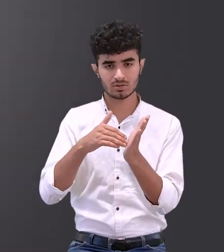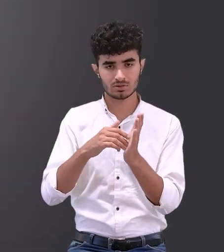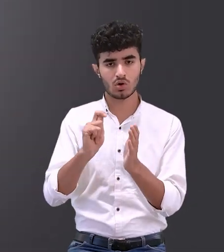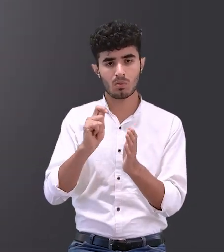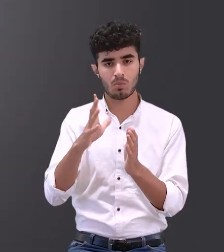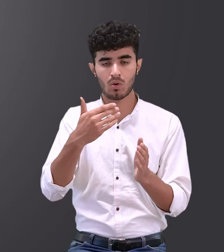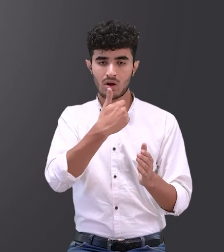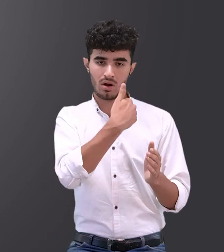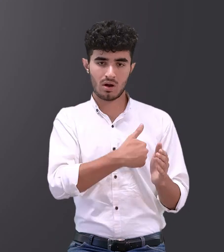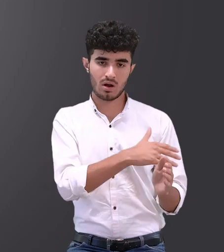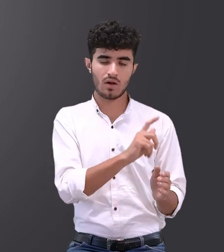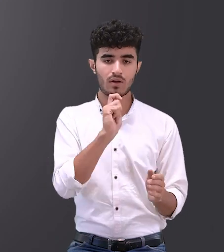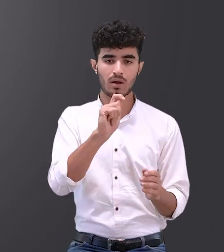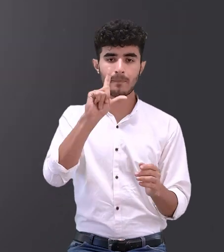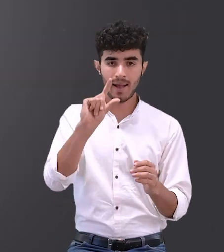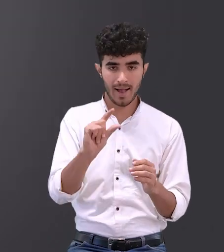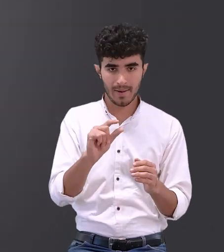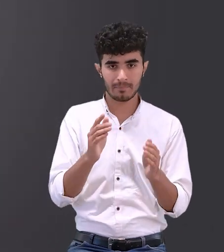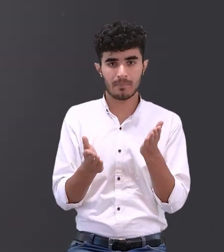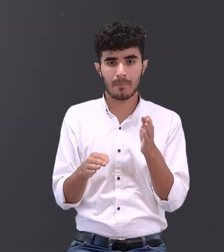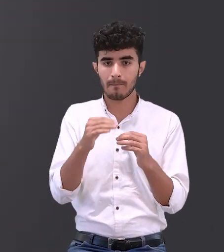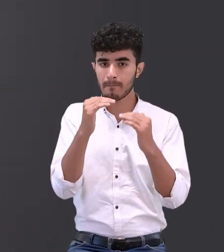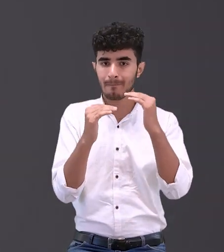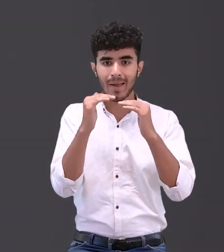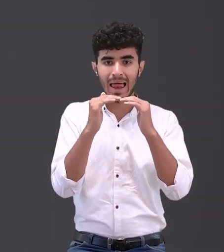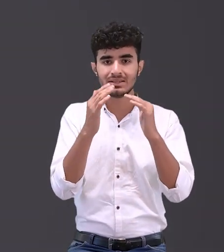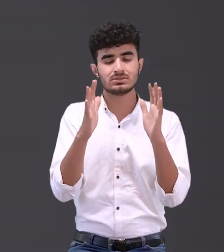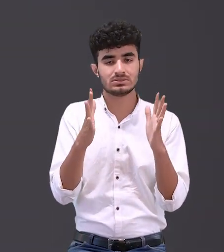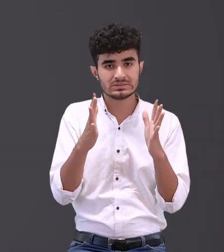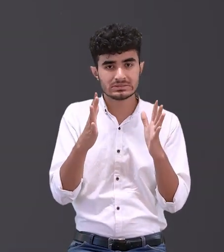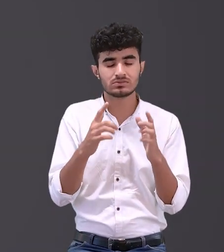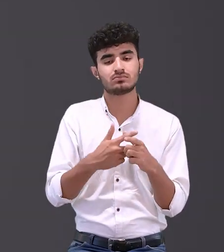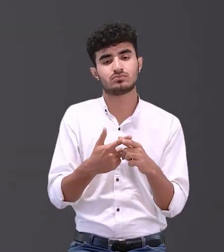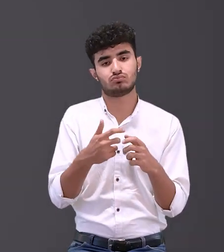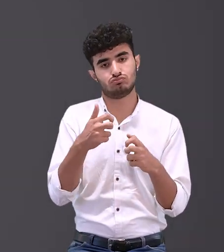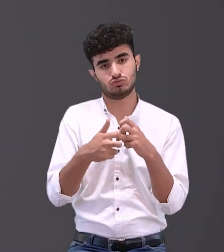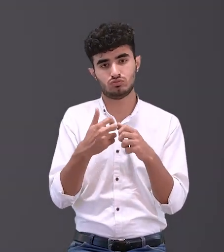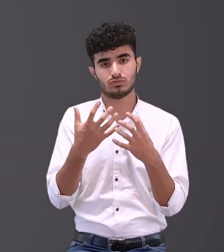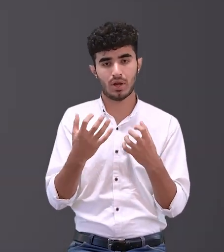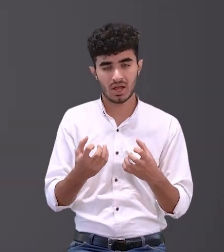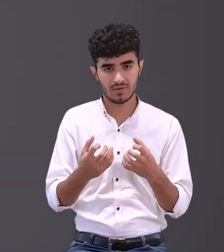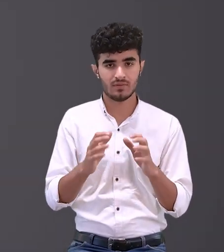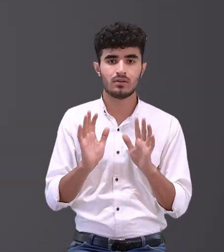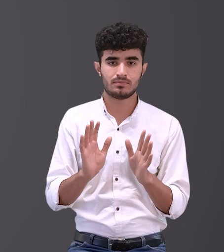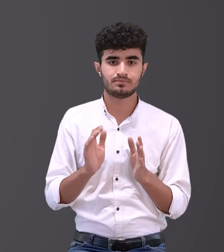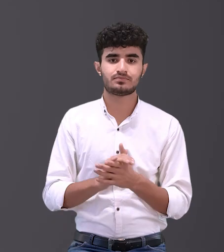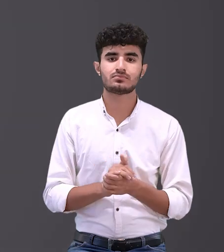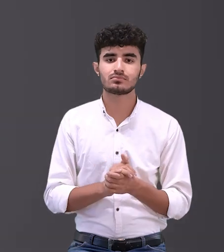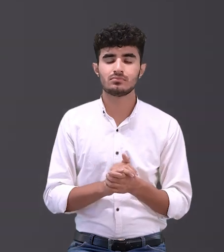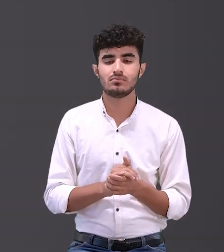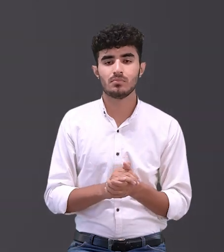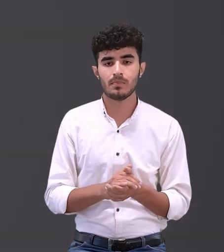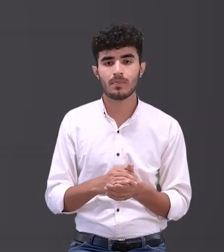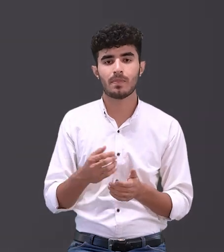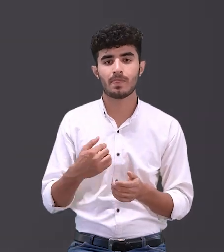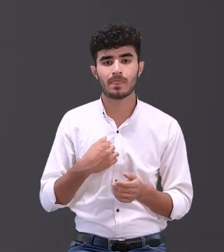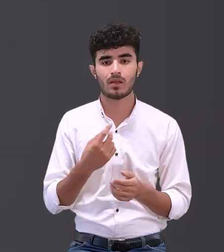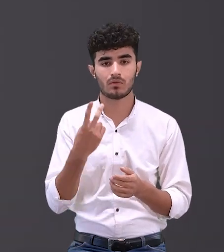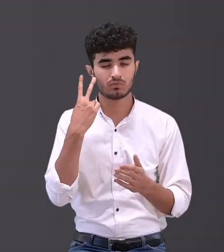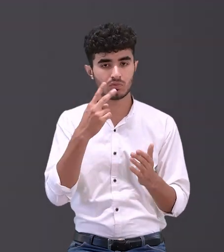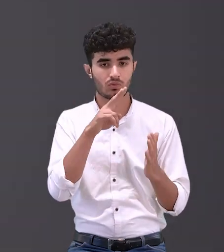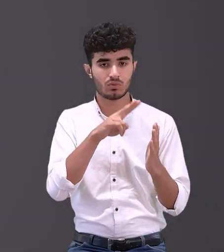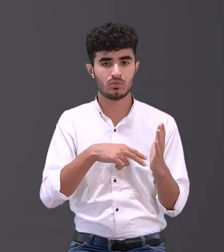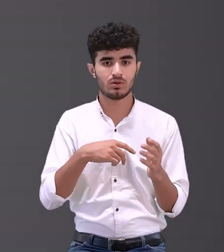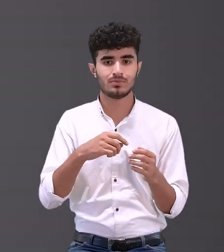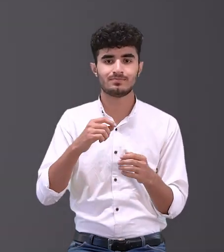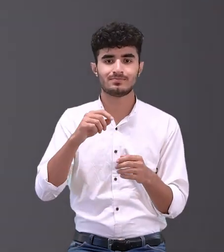but you're not stretching your Achilles tendon, the strongest tendon actually in the body, right above your heel.